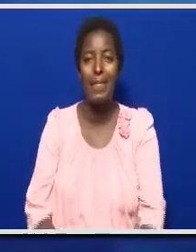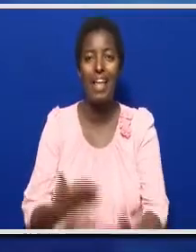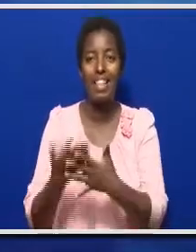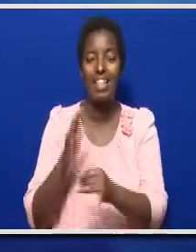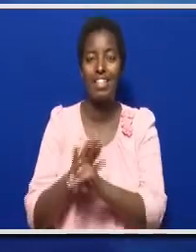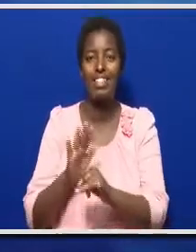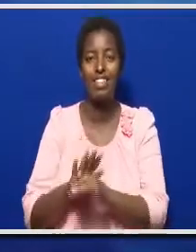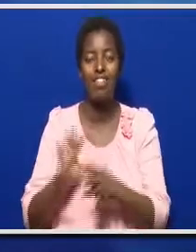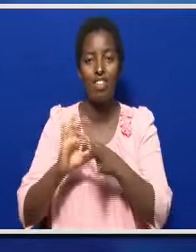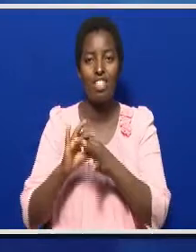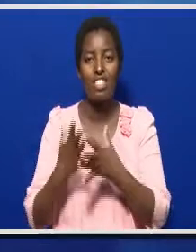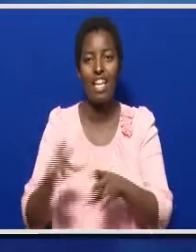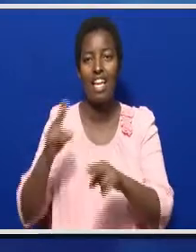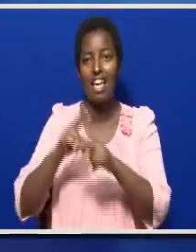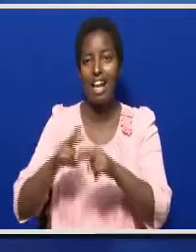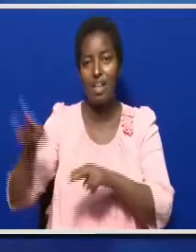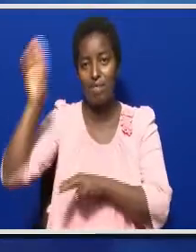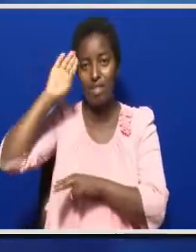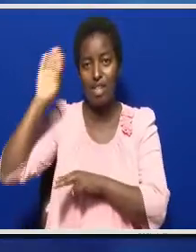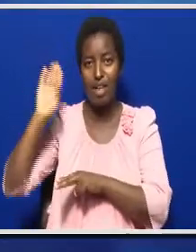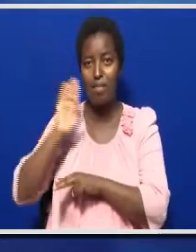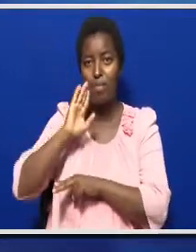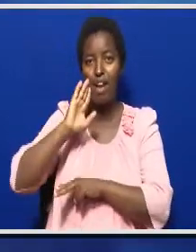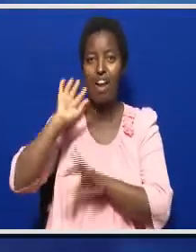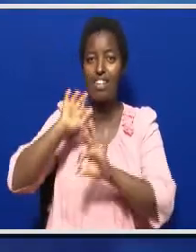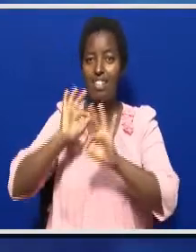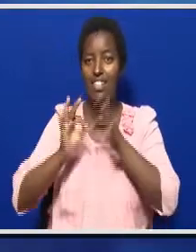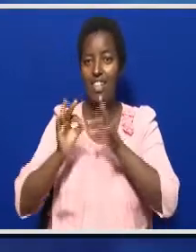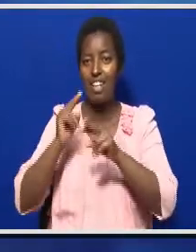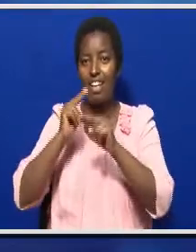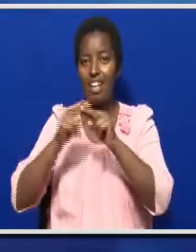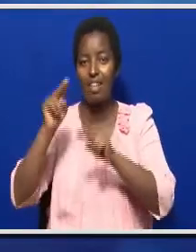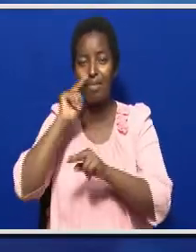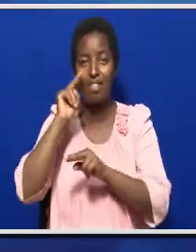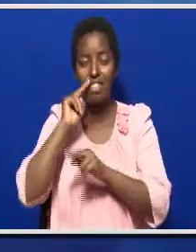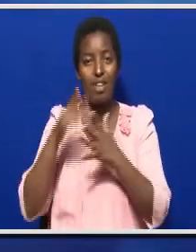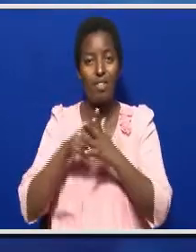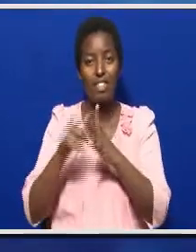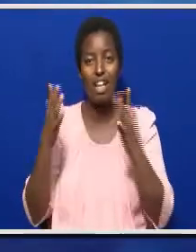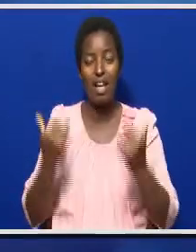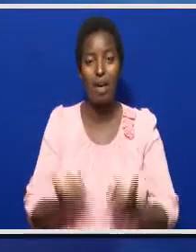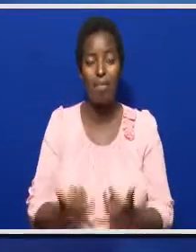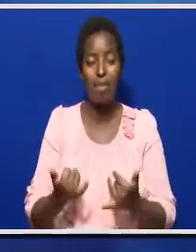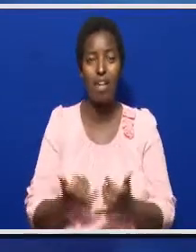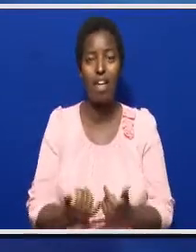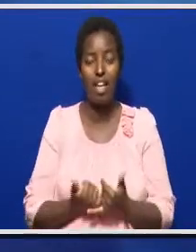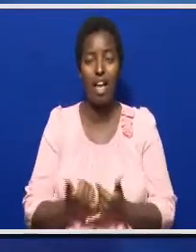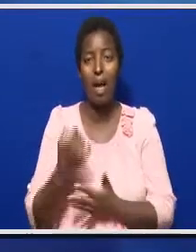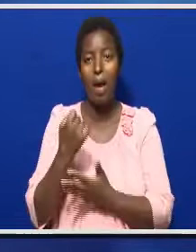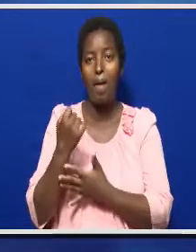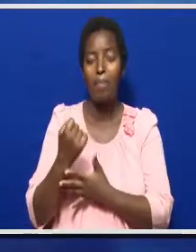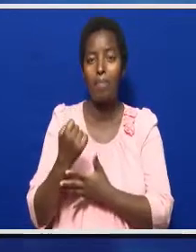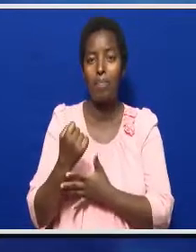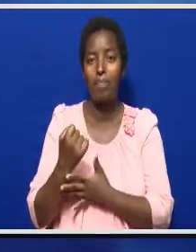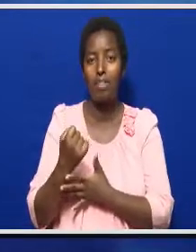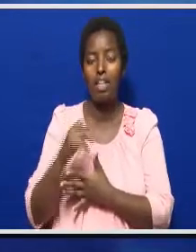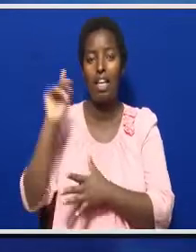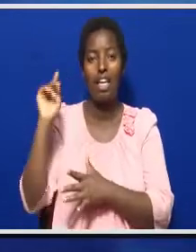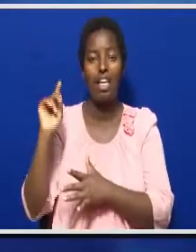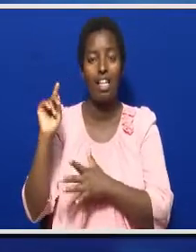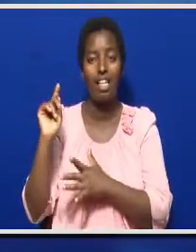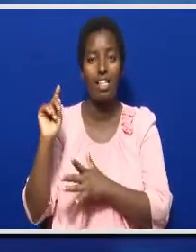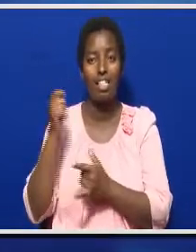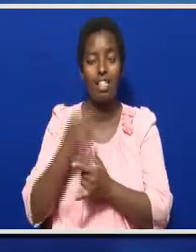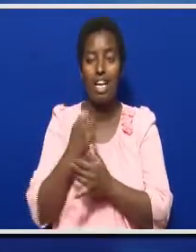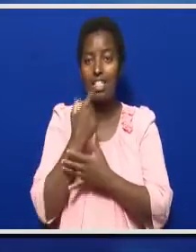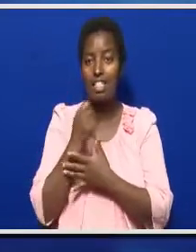Alright, many thanks for joining in. I'm Brian Sanko. Instant language interpretation is Naomi Martha. We start off by the Kenya Navy medics from the Kenya Navy Hospital are